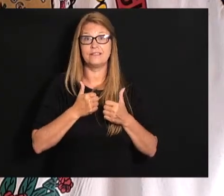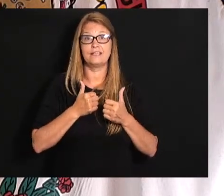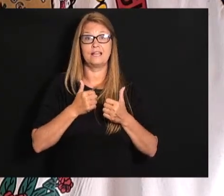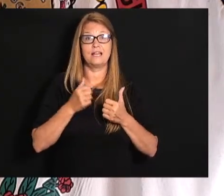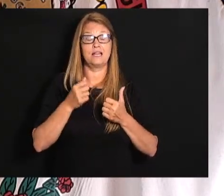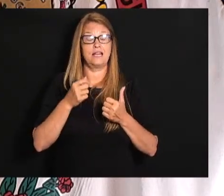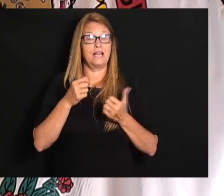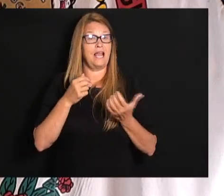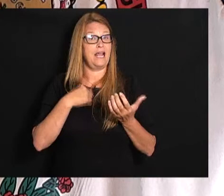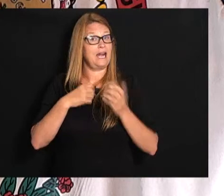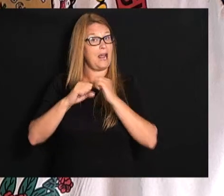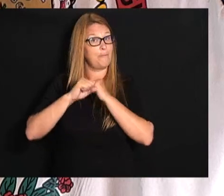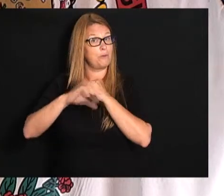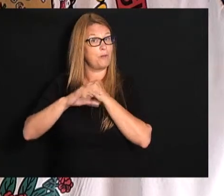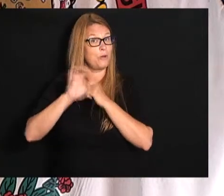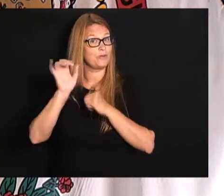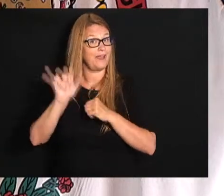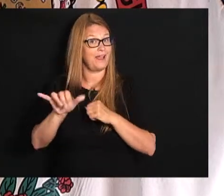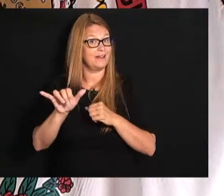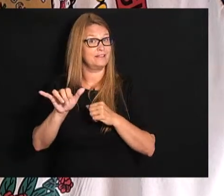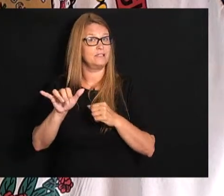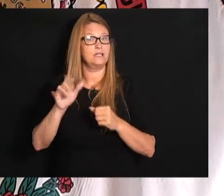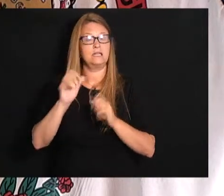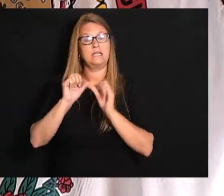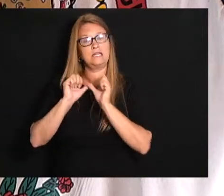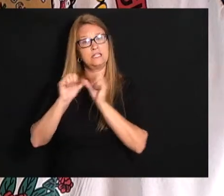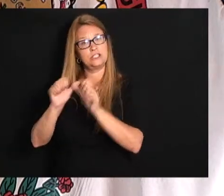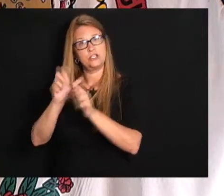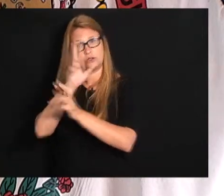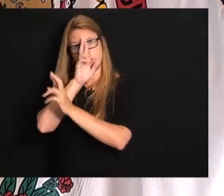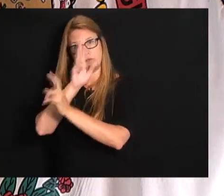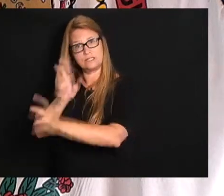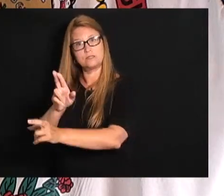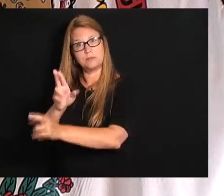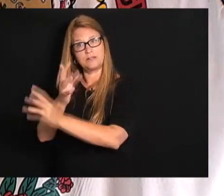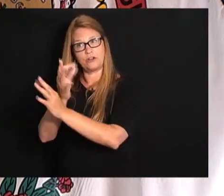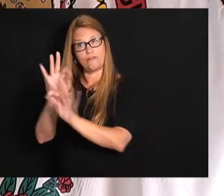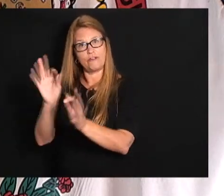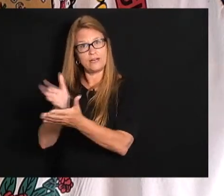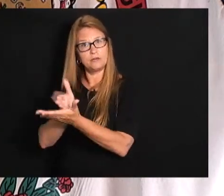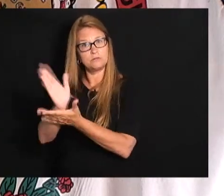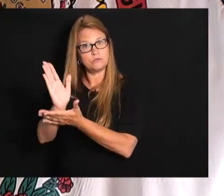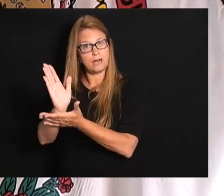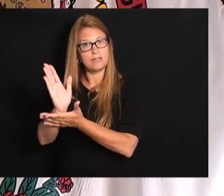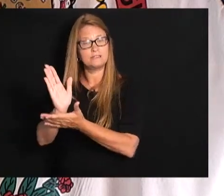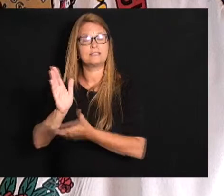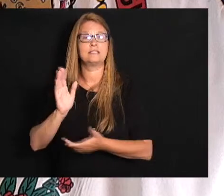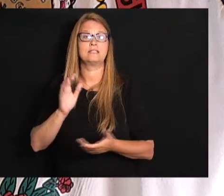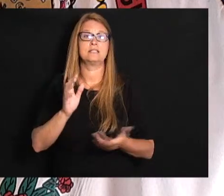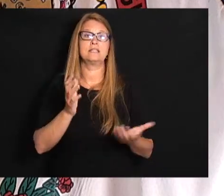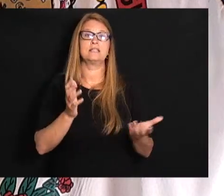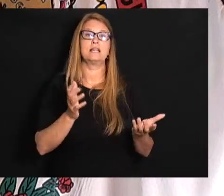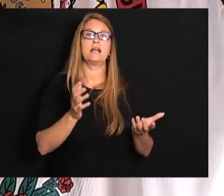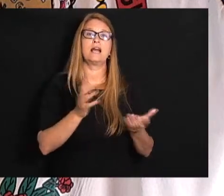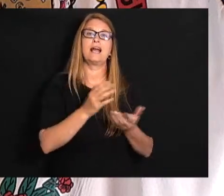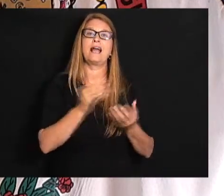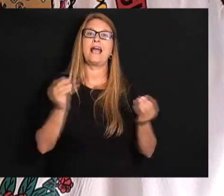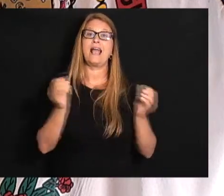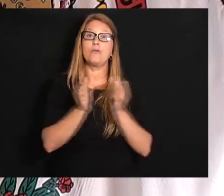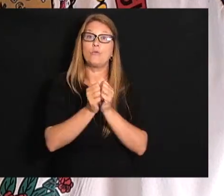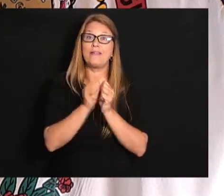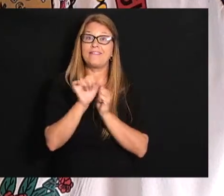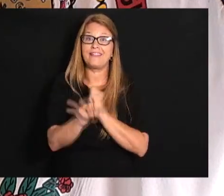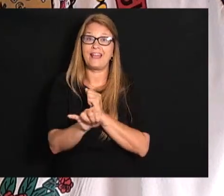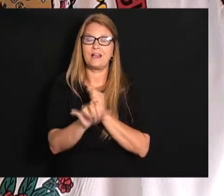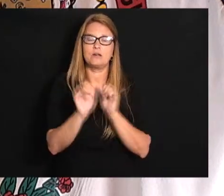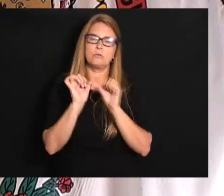in every way. We continue to respect everybody's, freedoms. I promote that in every way. And with all that,